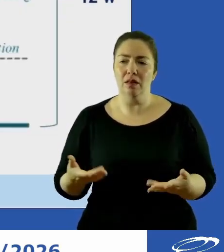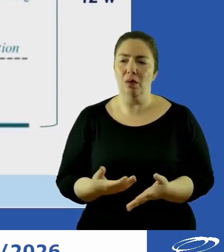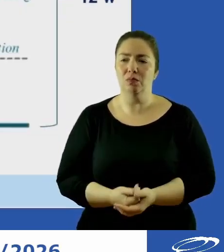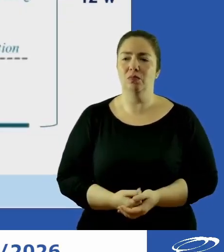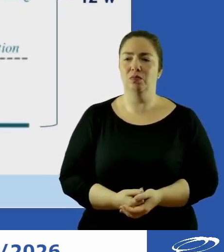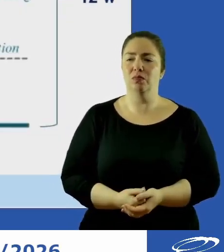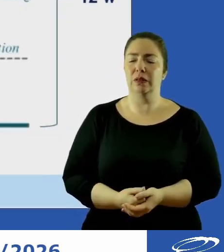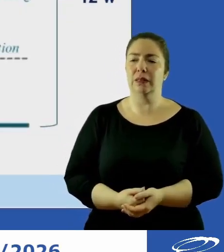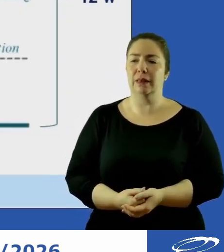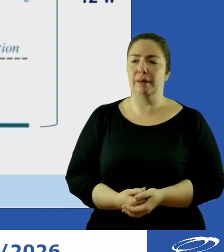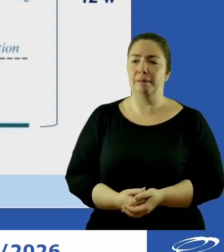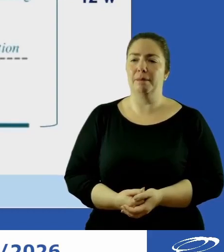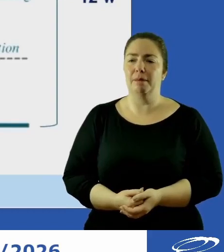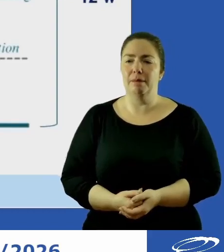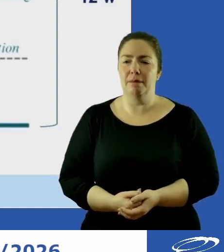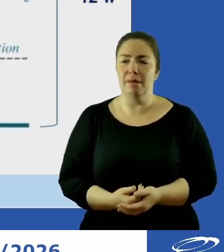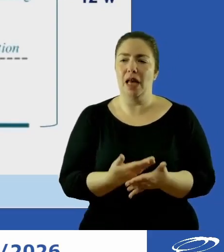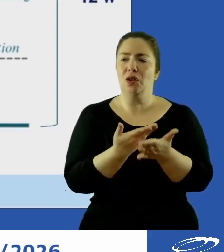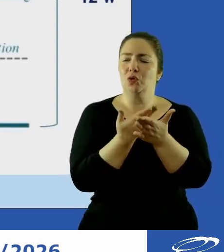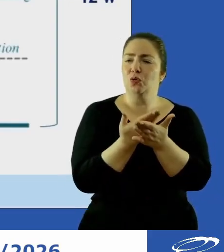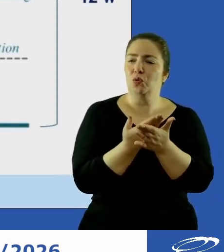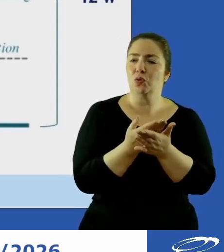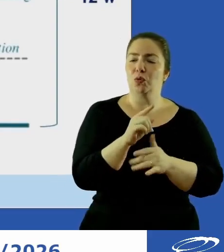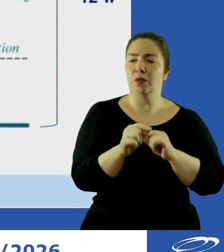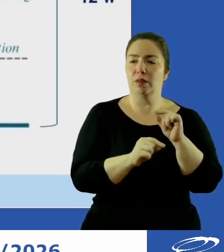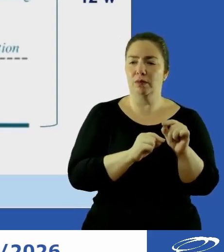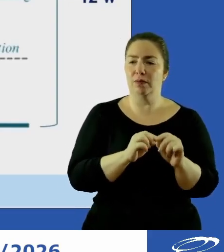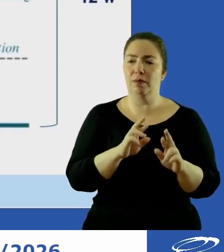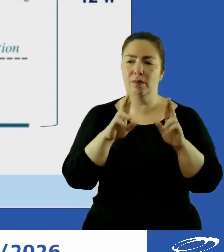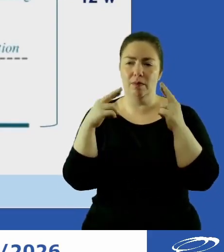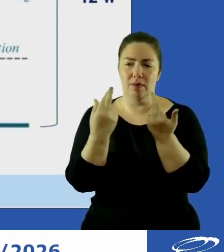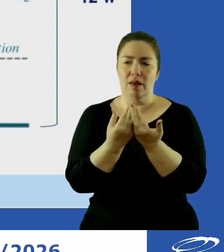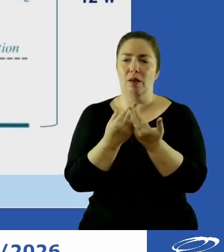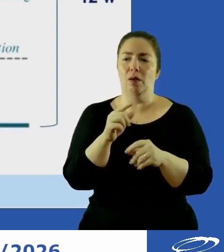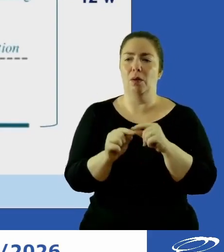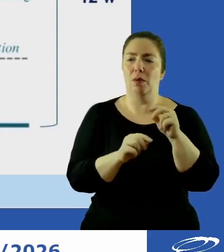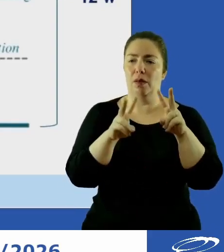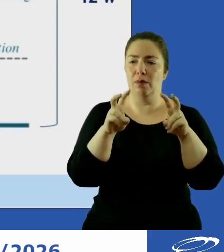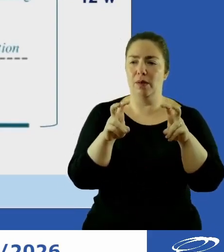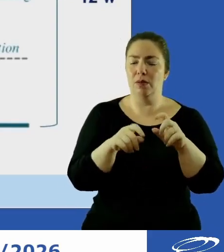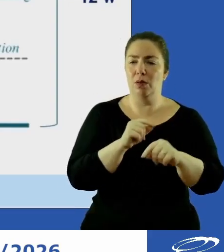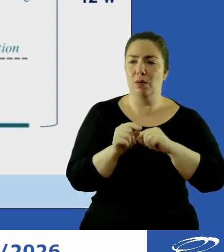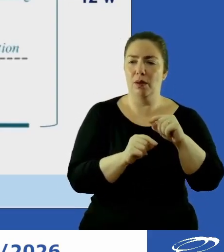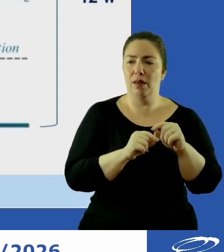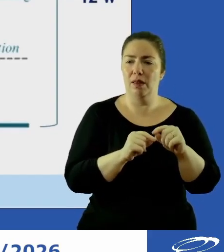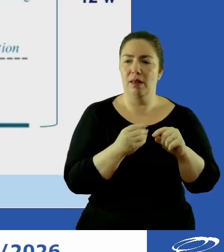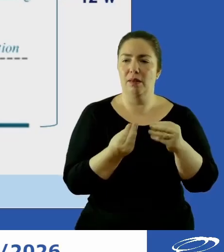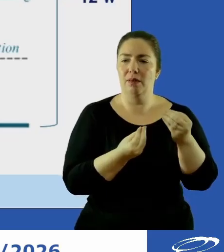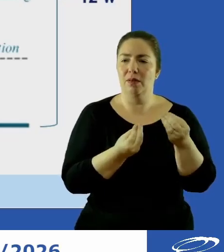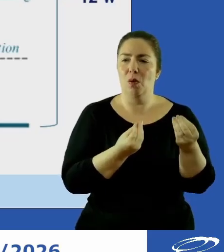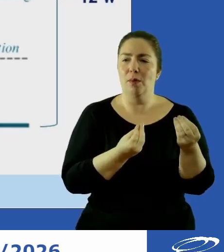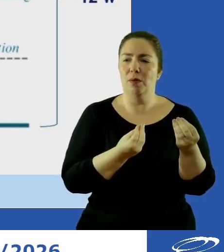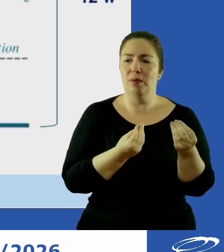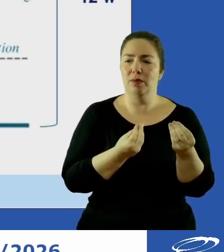meeting of experts on this topic, and we discussed about what would be the ideal